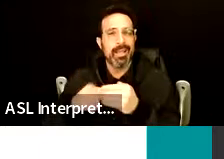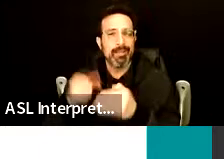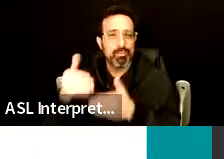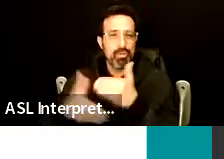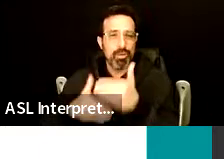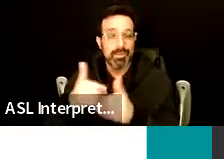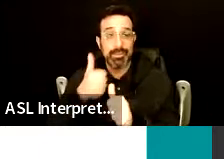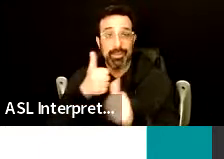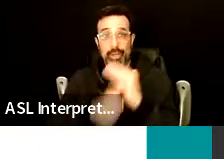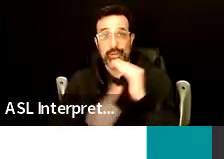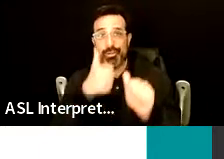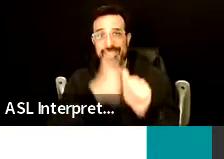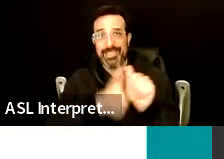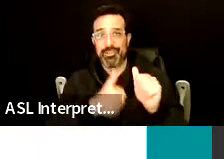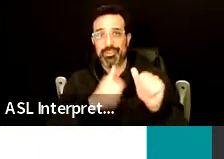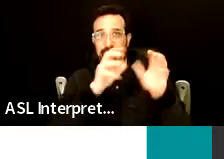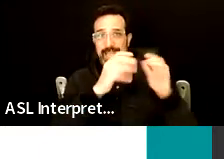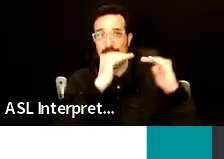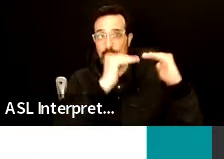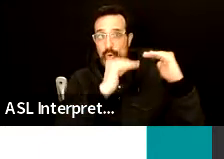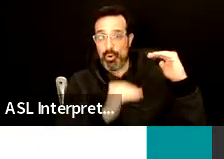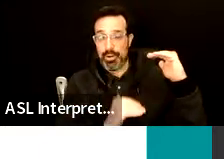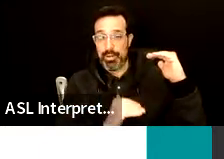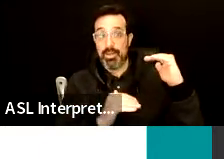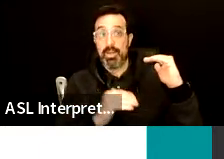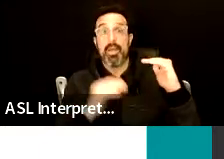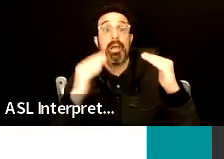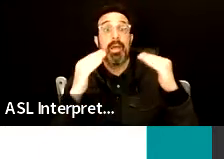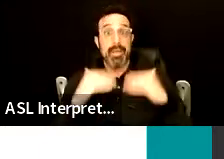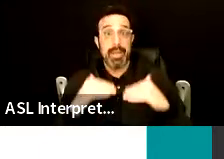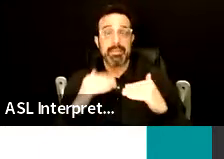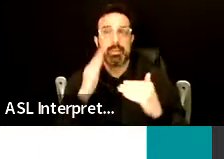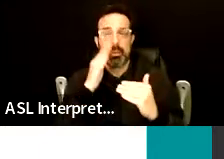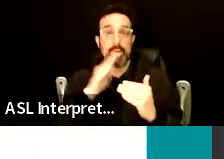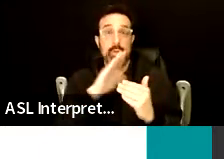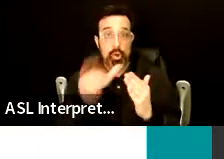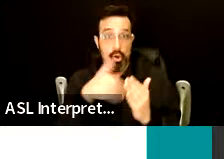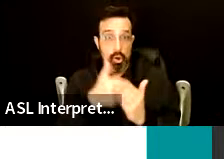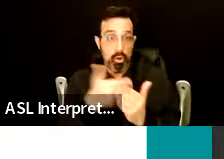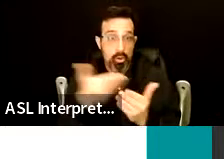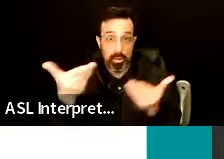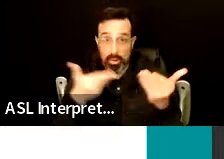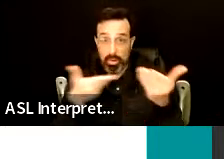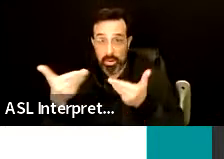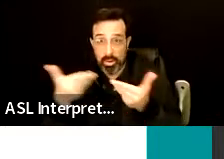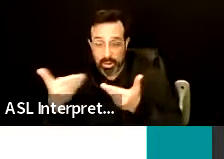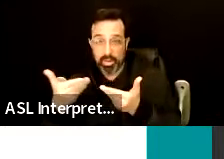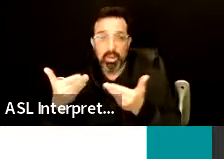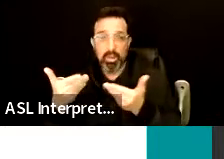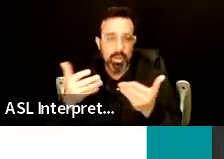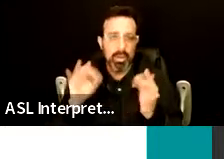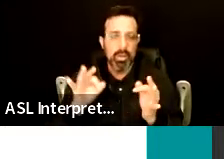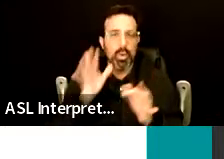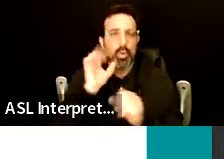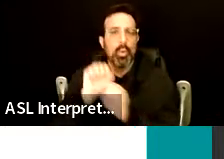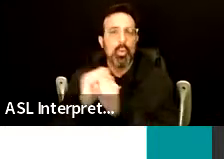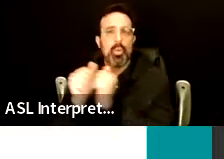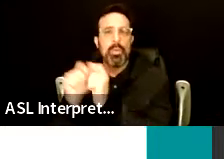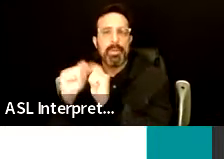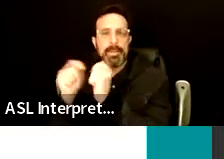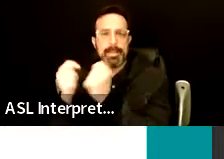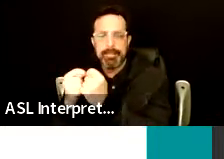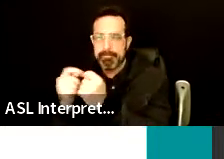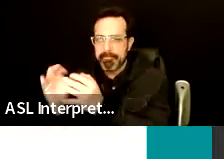under each of these different categories. Then the next touch point, we will take all of those recommendations, work with our teams to do